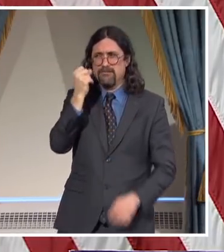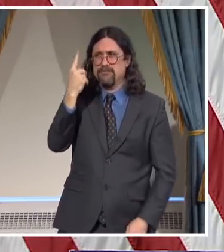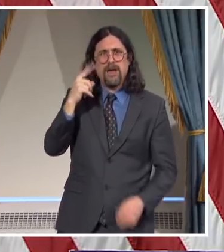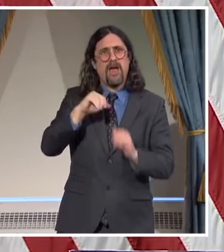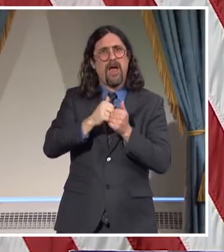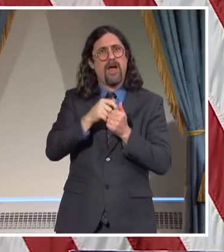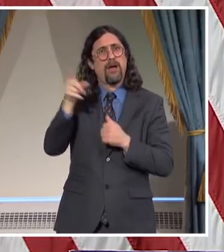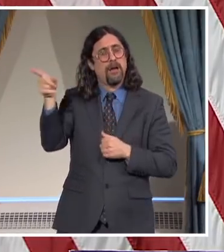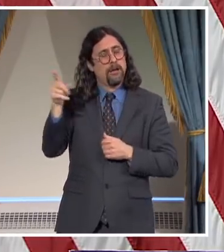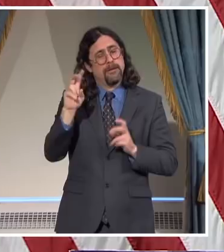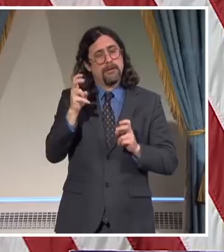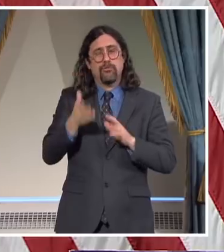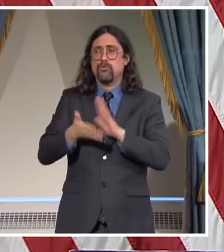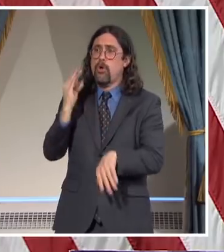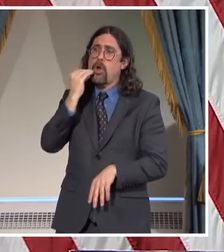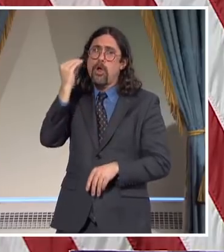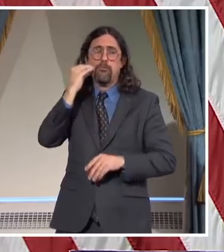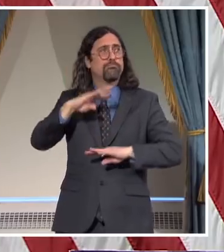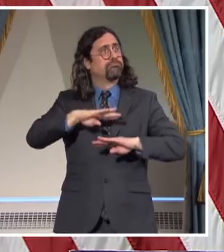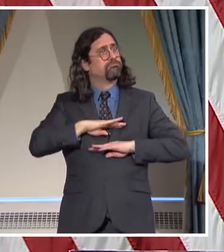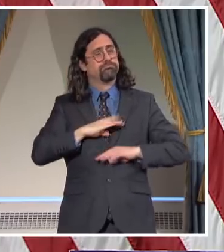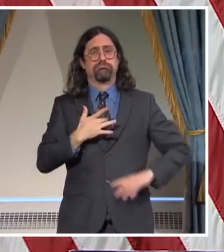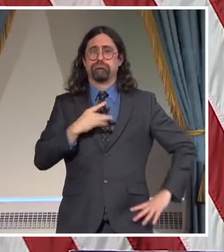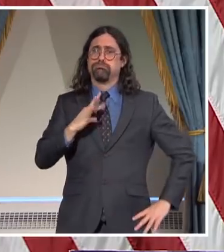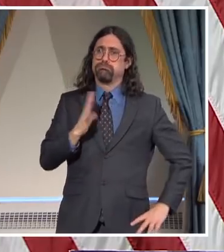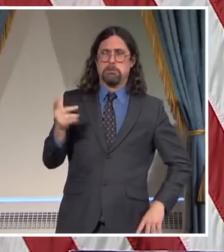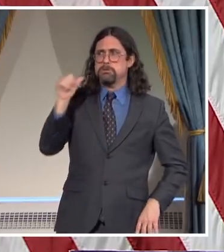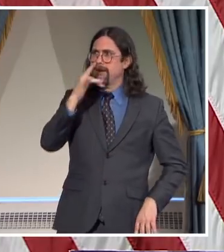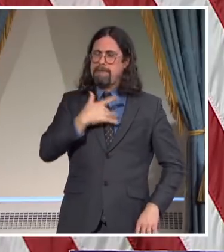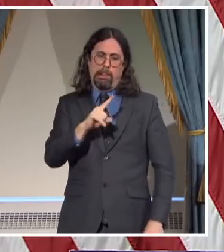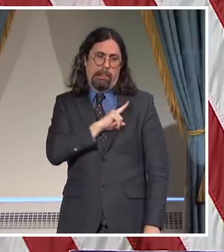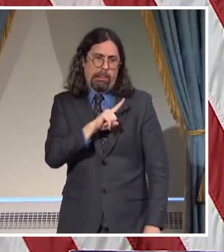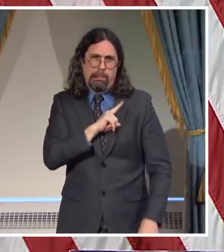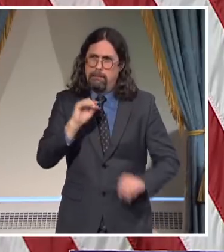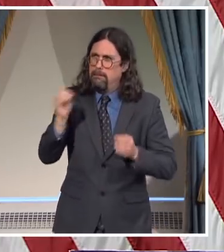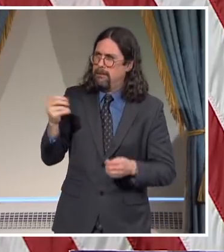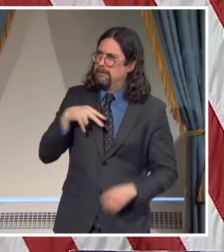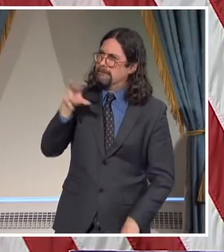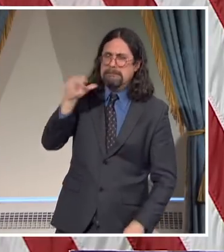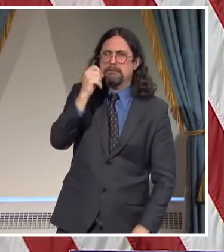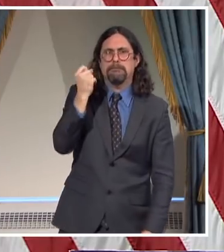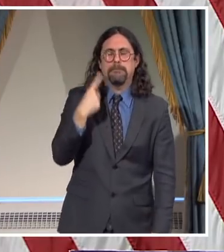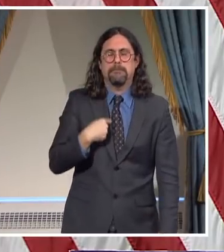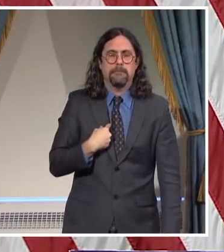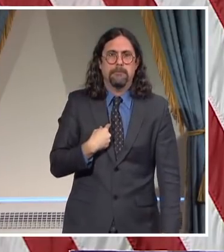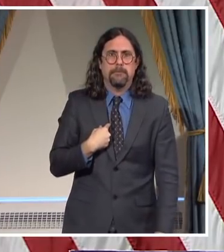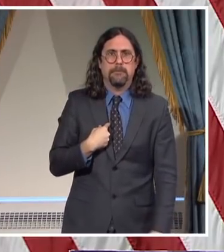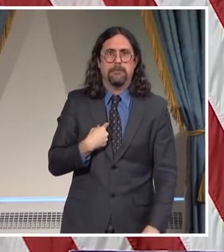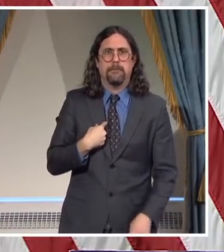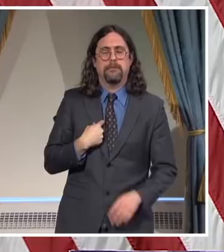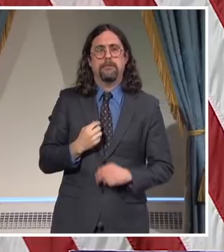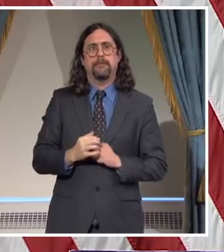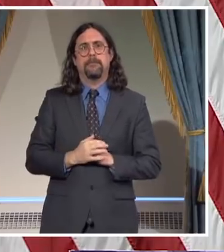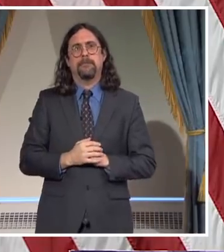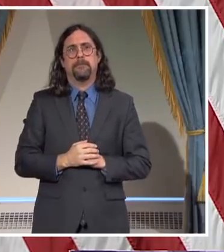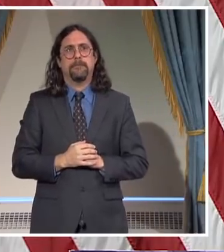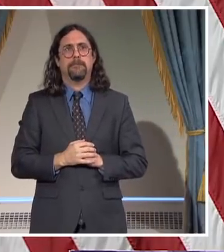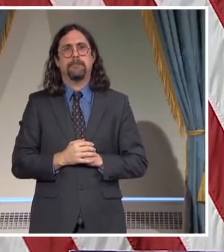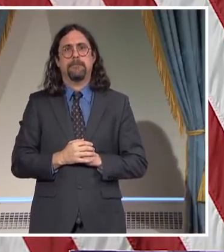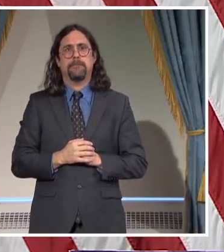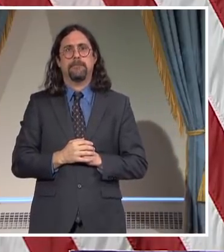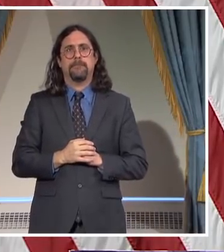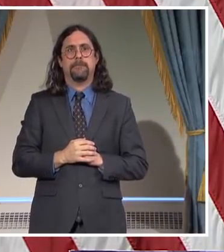we need. Giving New York City $1 billion out of a $150 billion